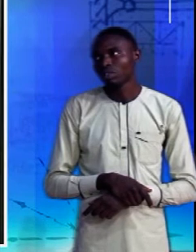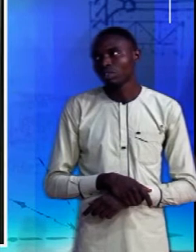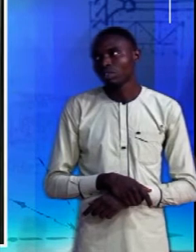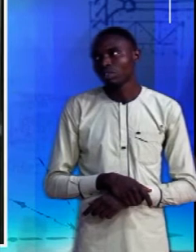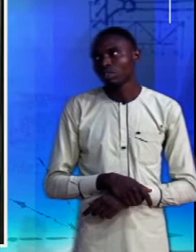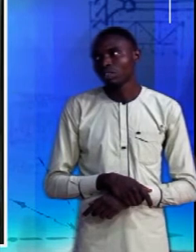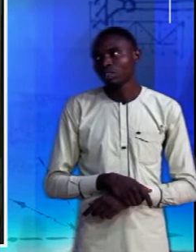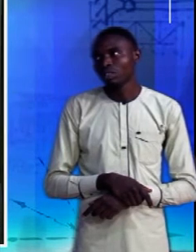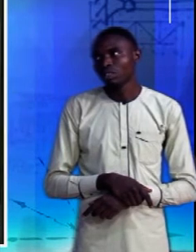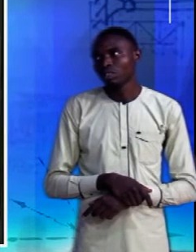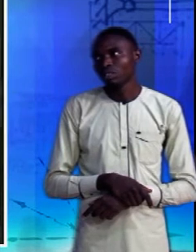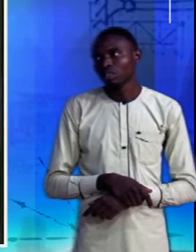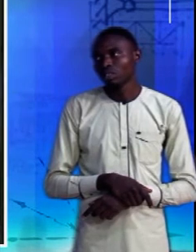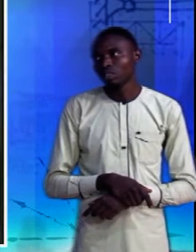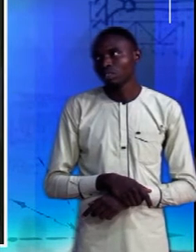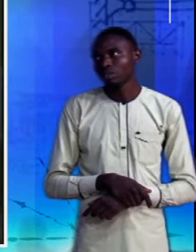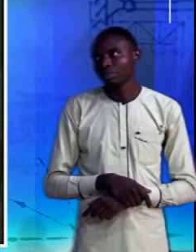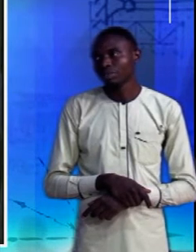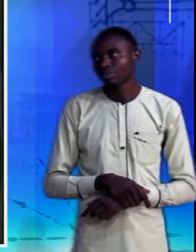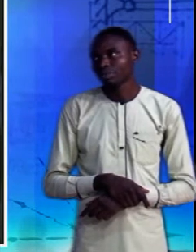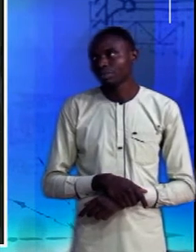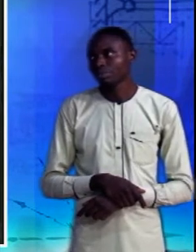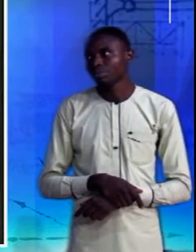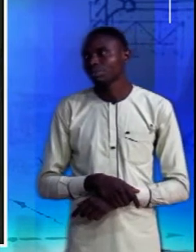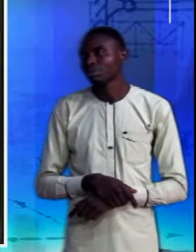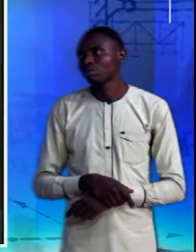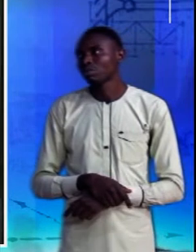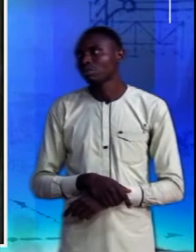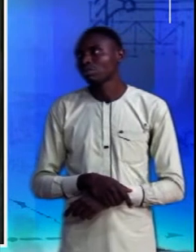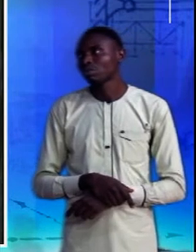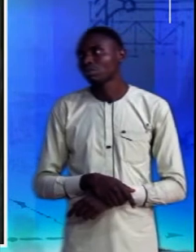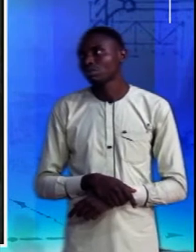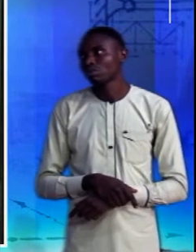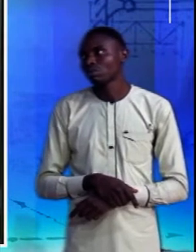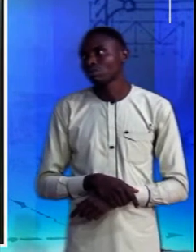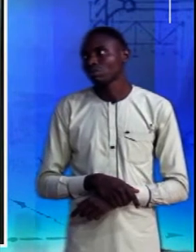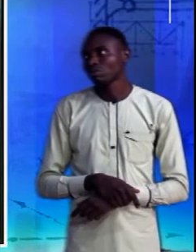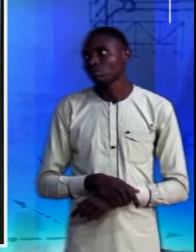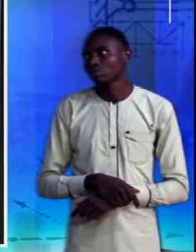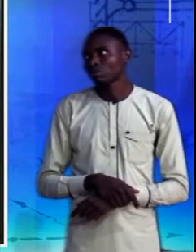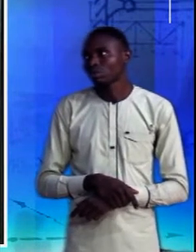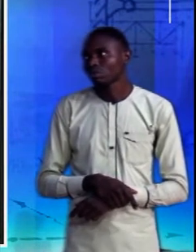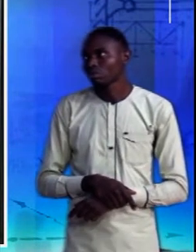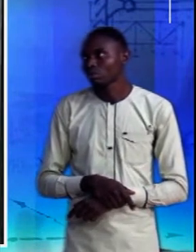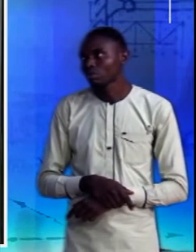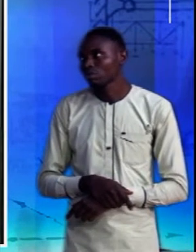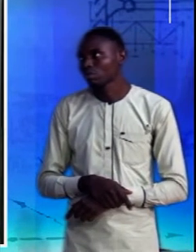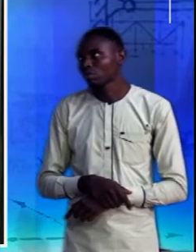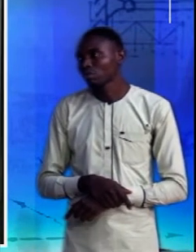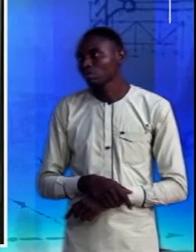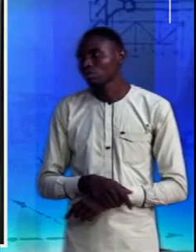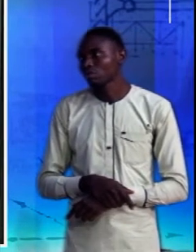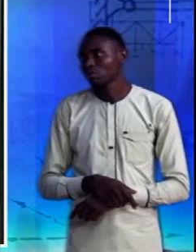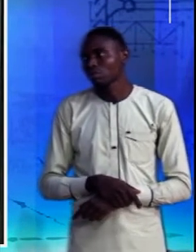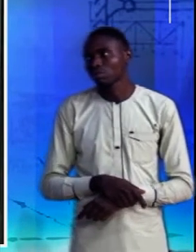3, we have 6. Underline plus. Now,